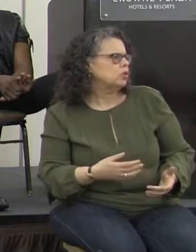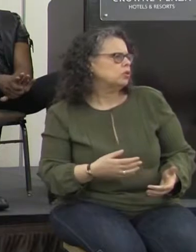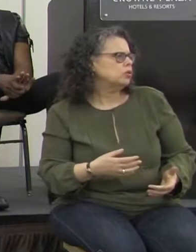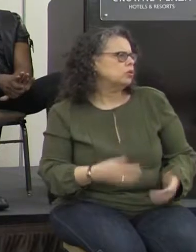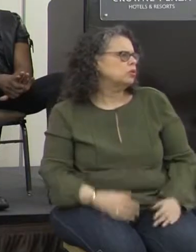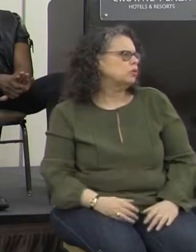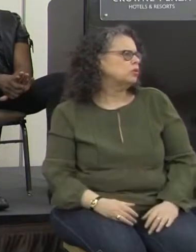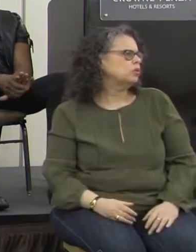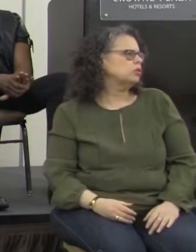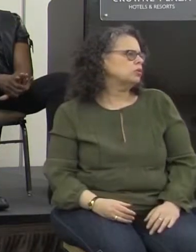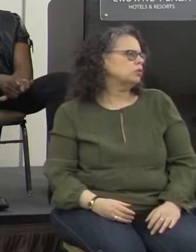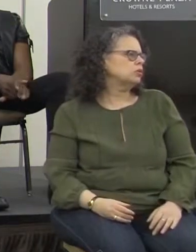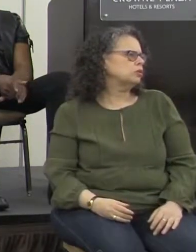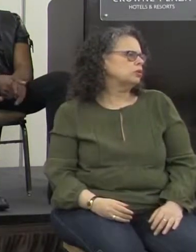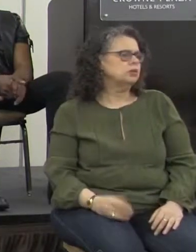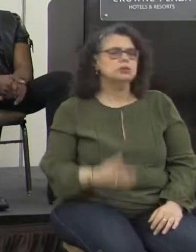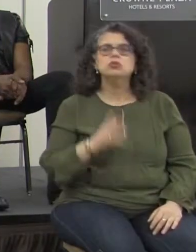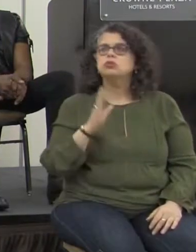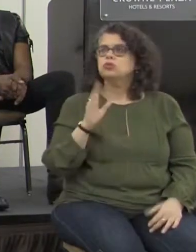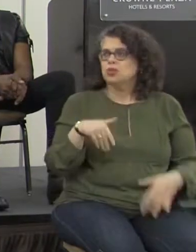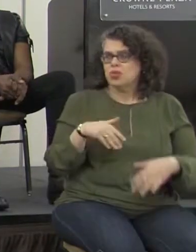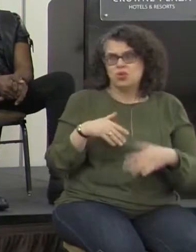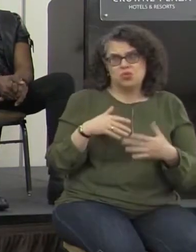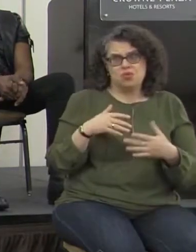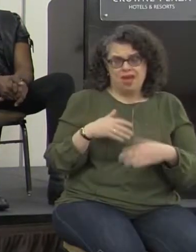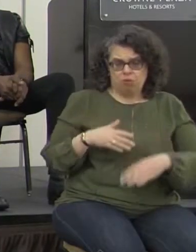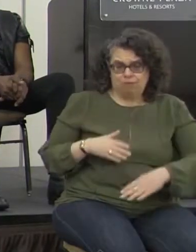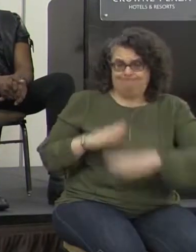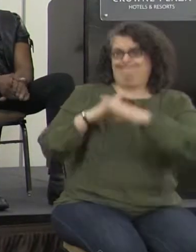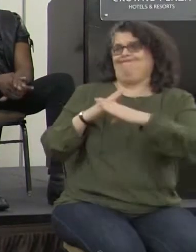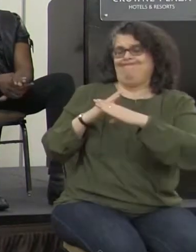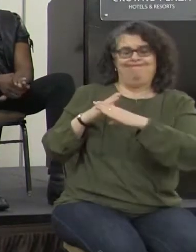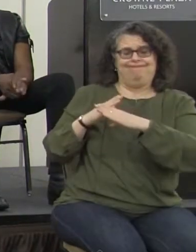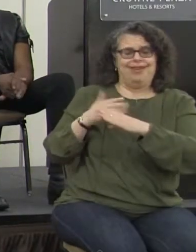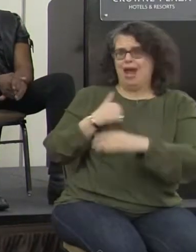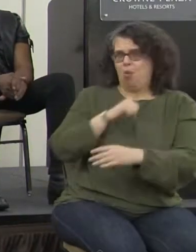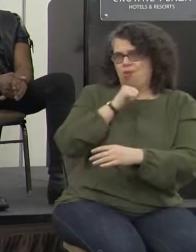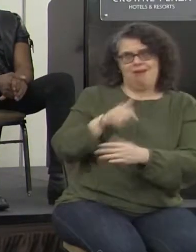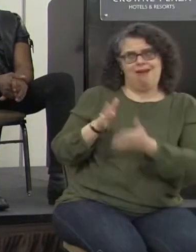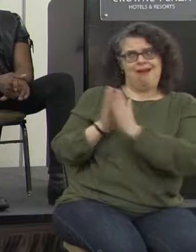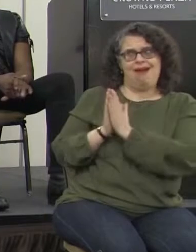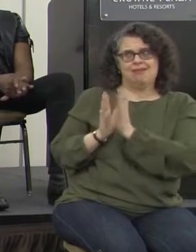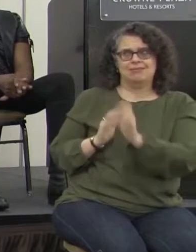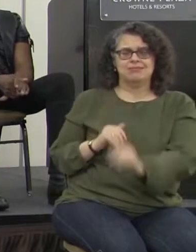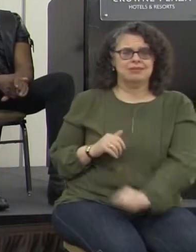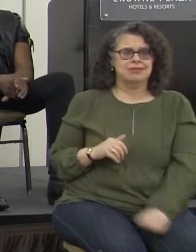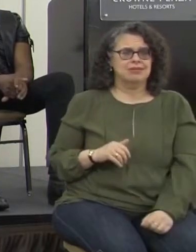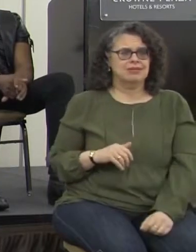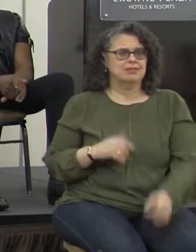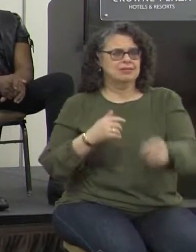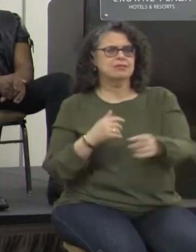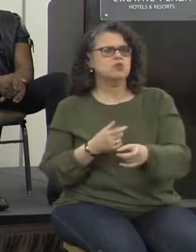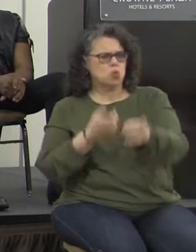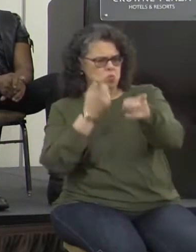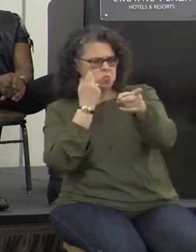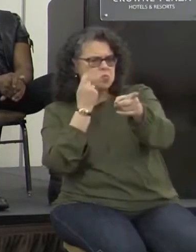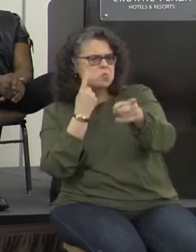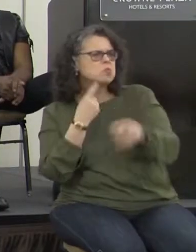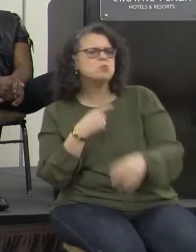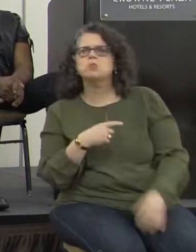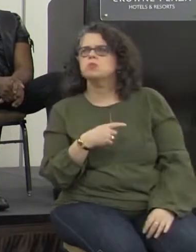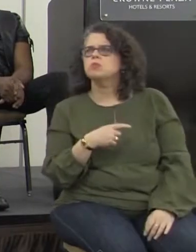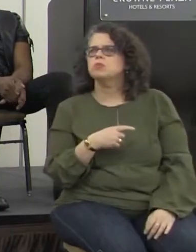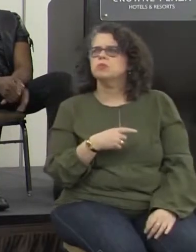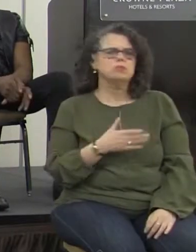there was, that would keep me from even asking. So something like